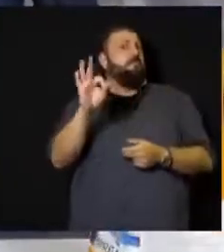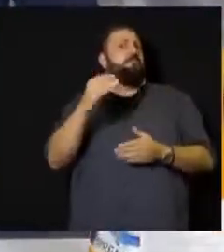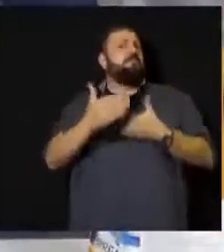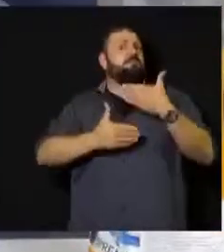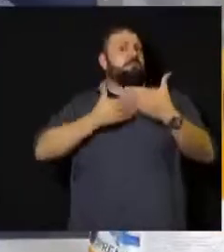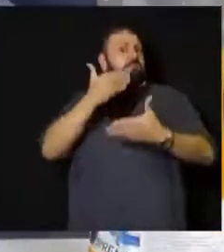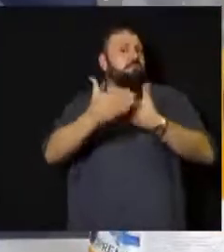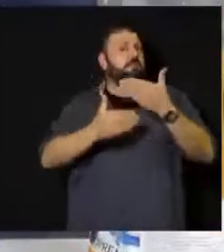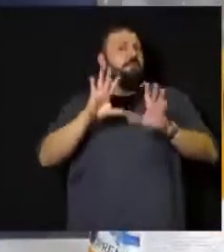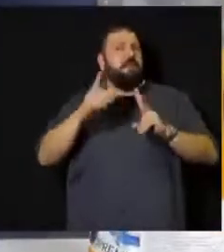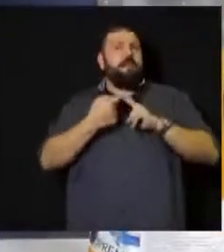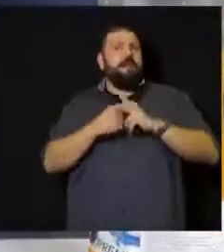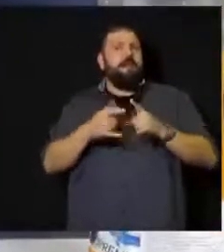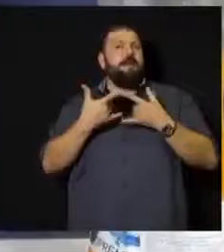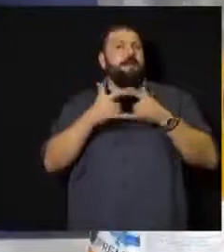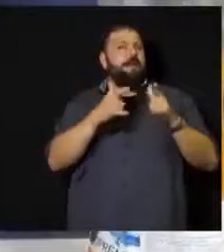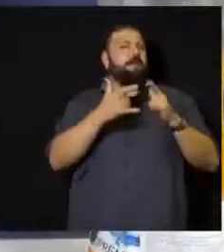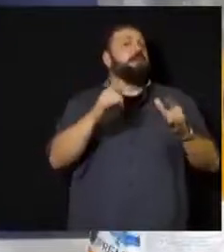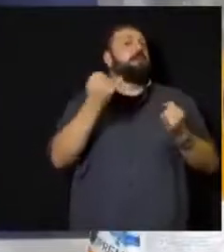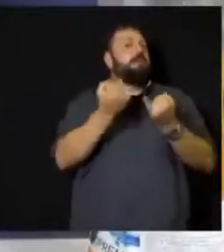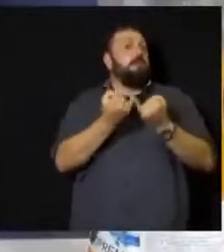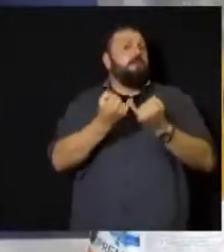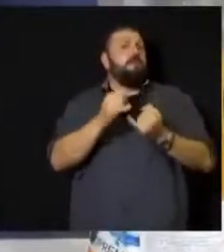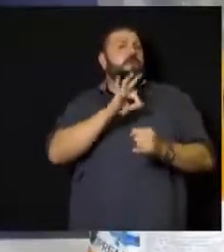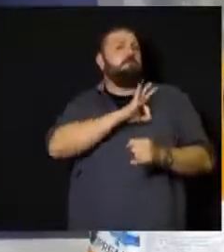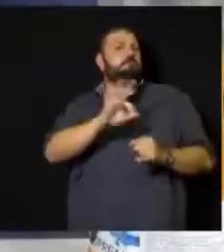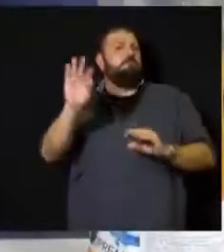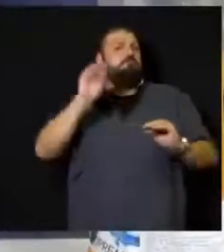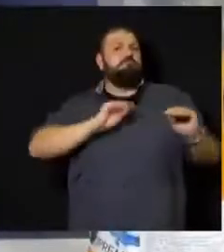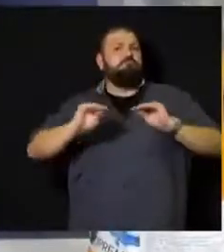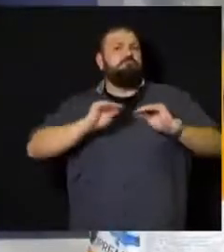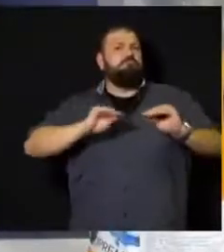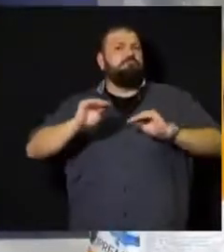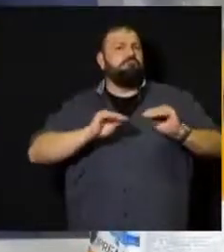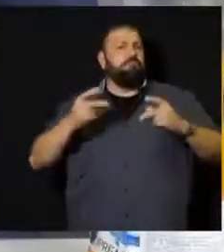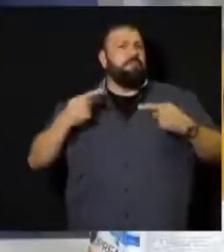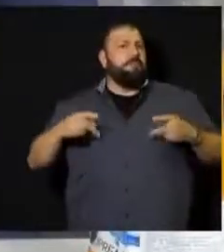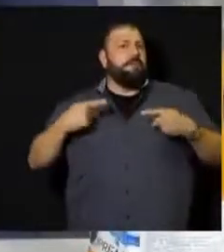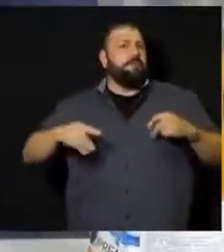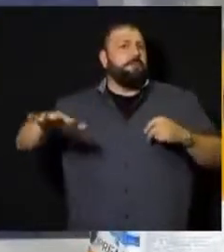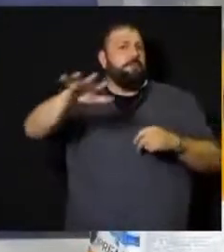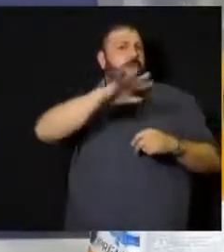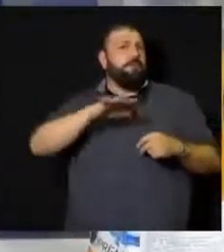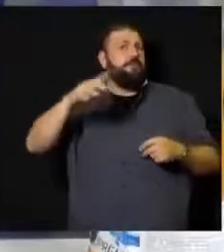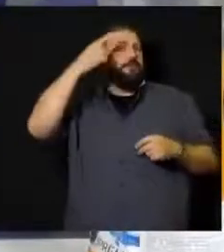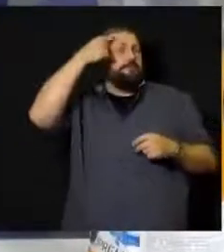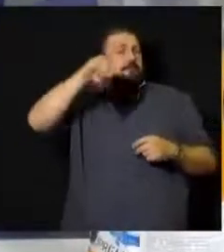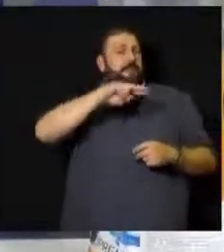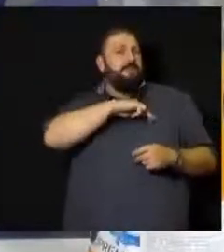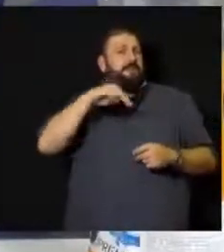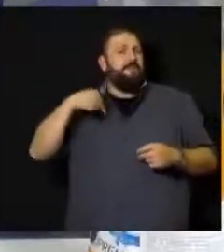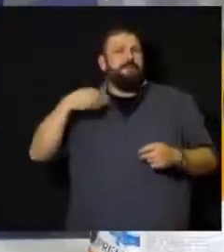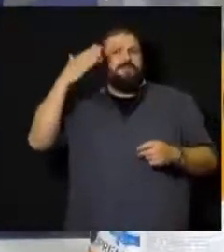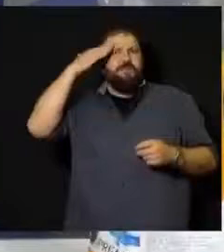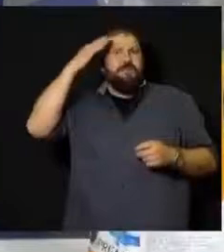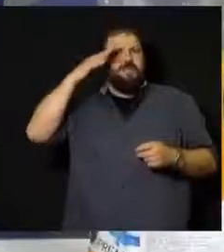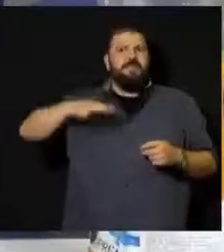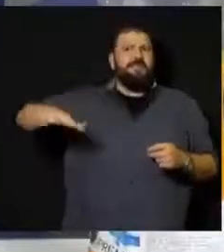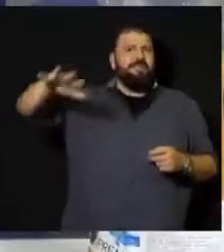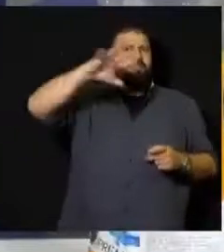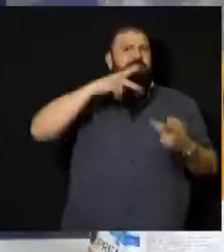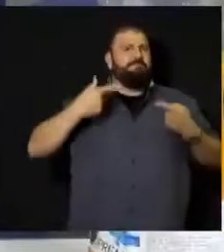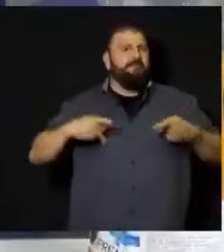that, even besides opening our own, we're still promoting that for our leaders,